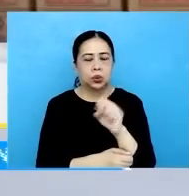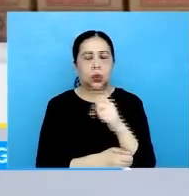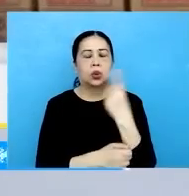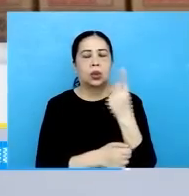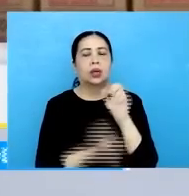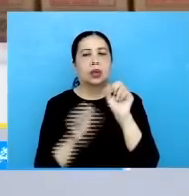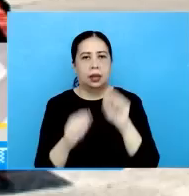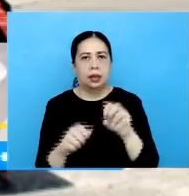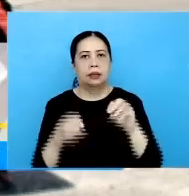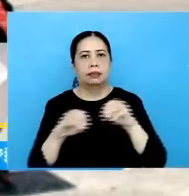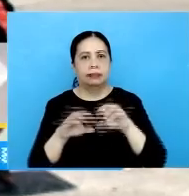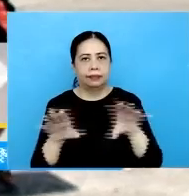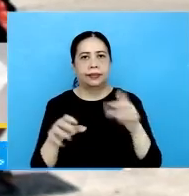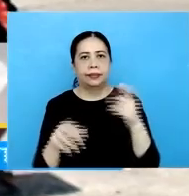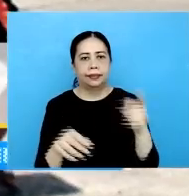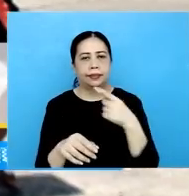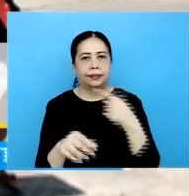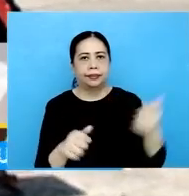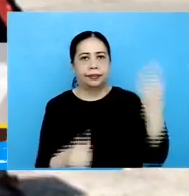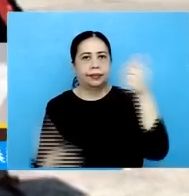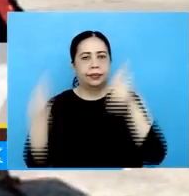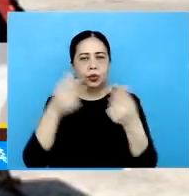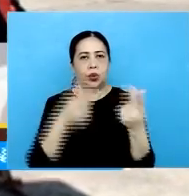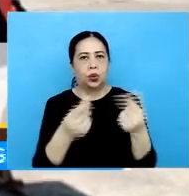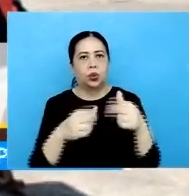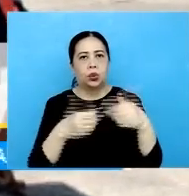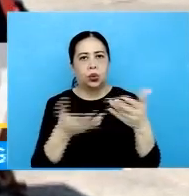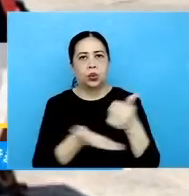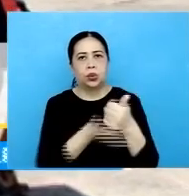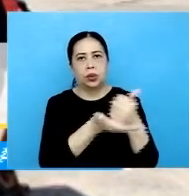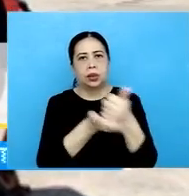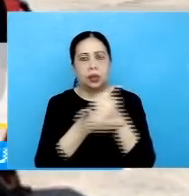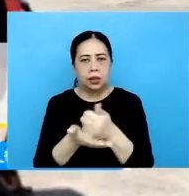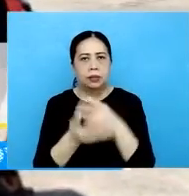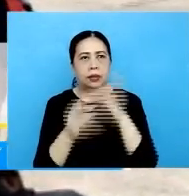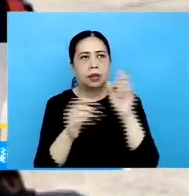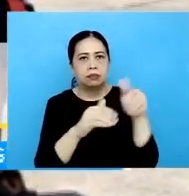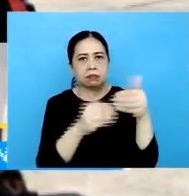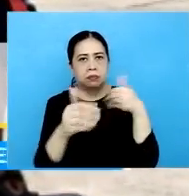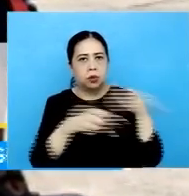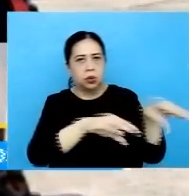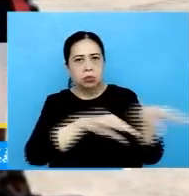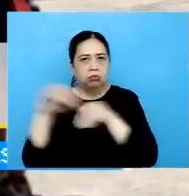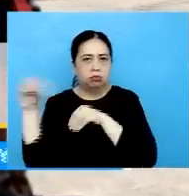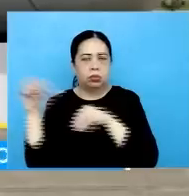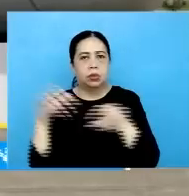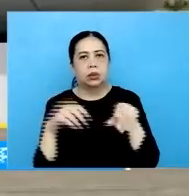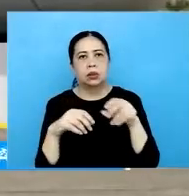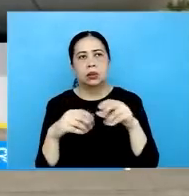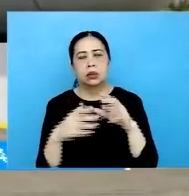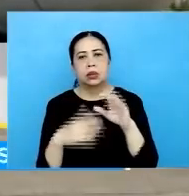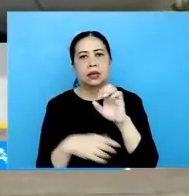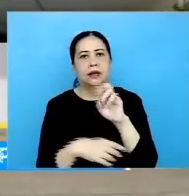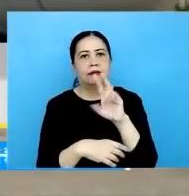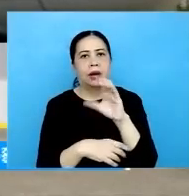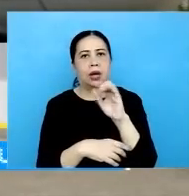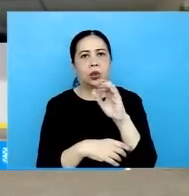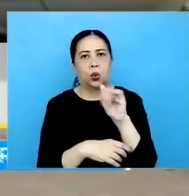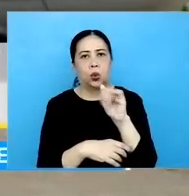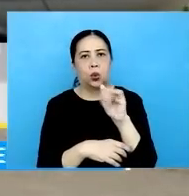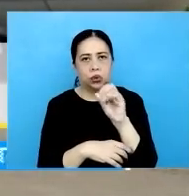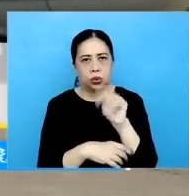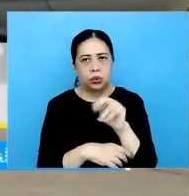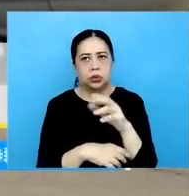advise the local chief executives to do the preemptive evacuation. Mm-hmm. And as to the